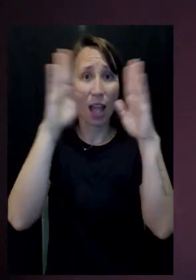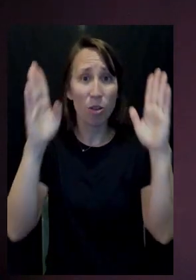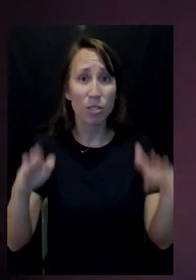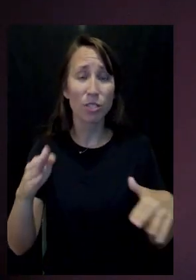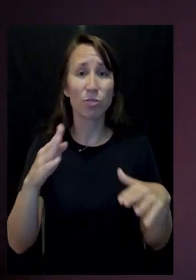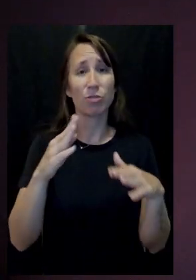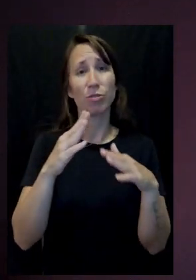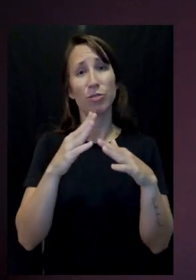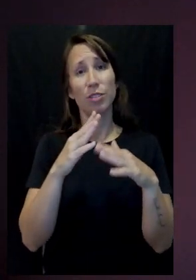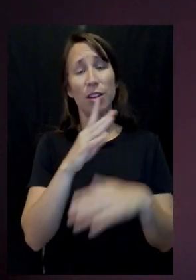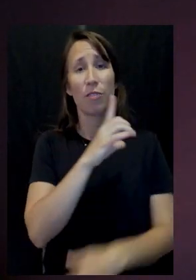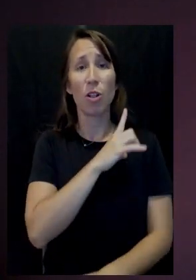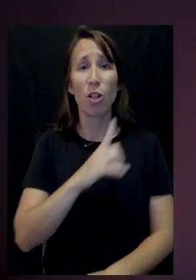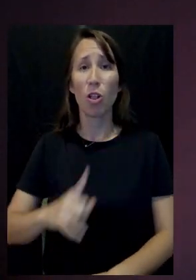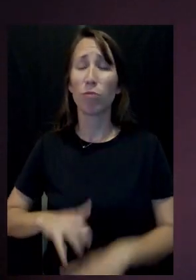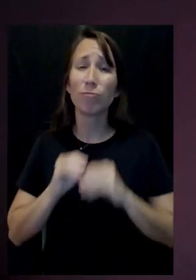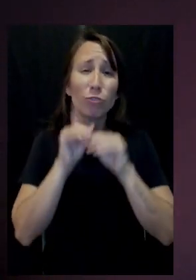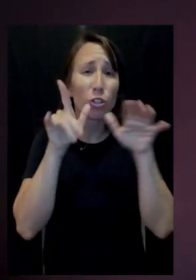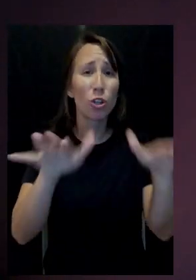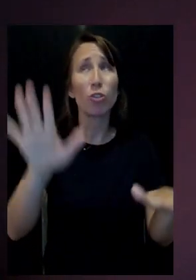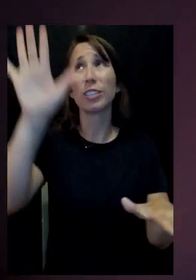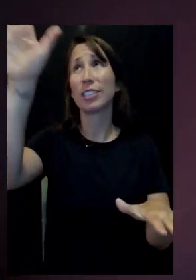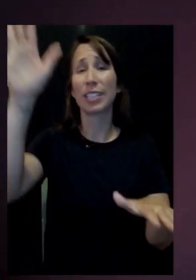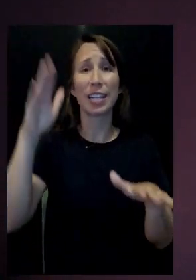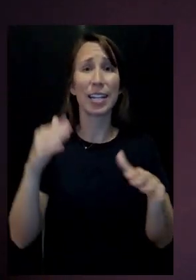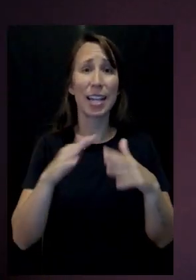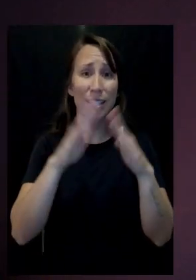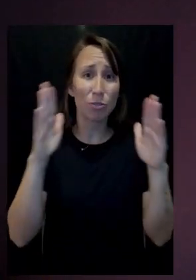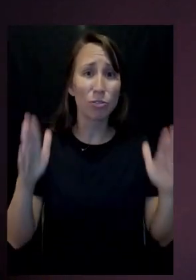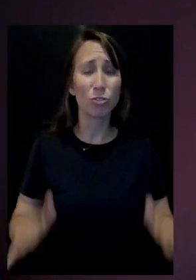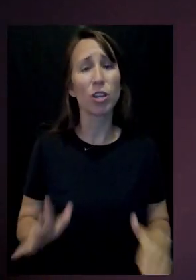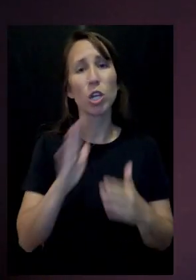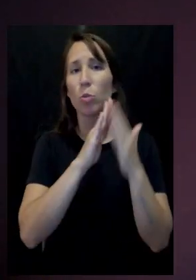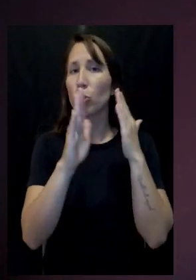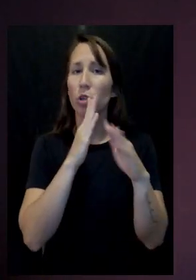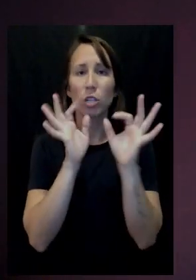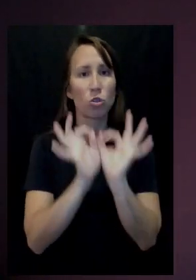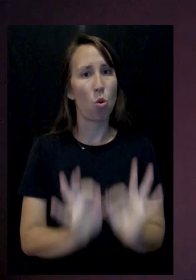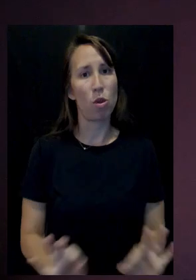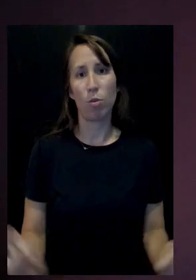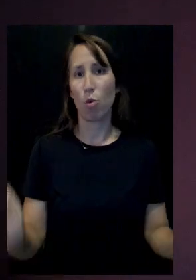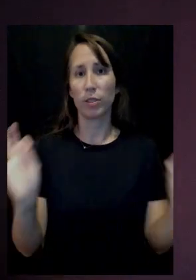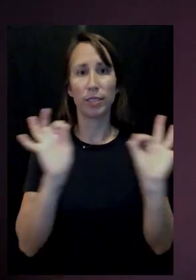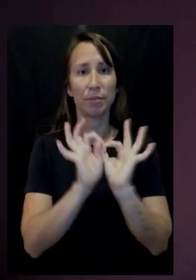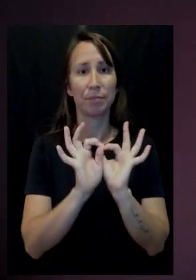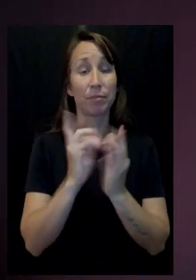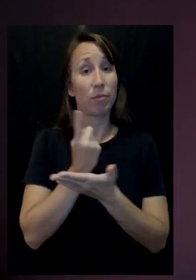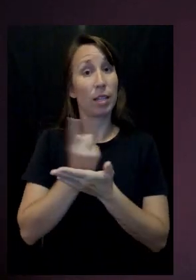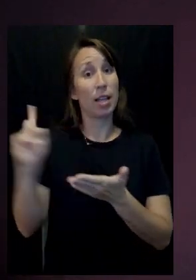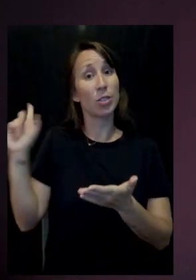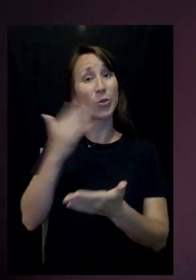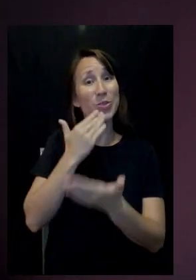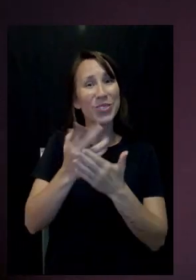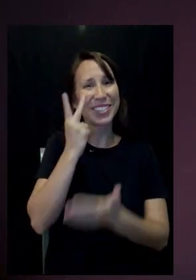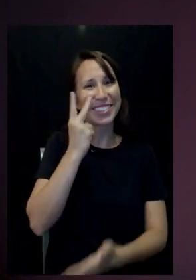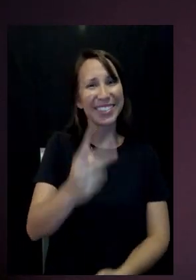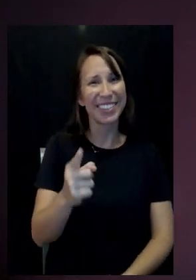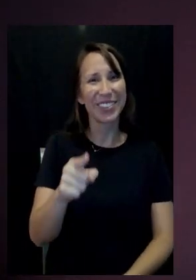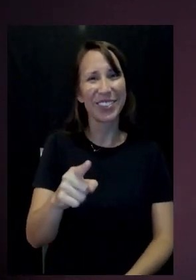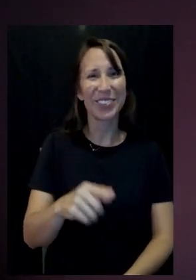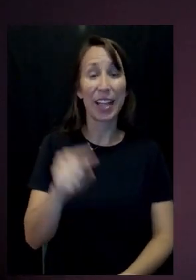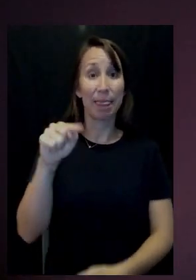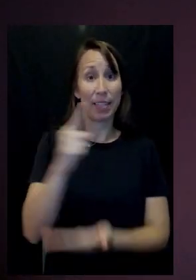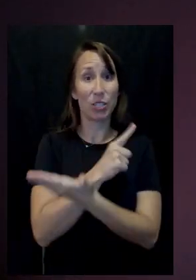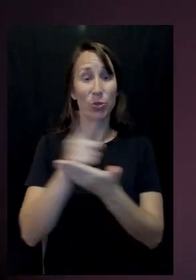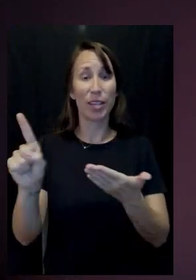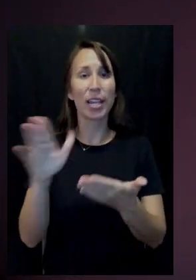and flourishing in His courts. Why? Because community is so important. So last week it was good to see you. This week it's good to